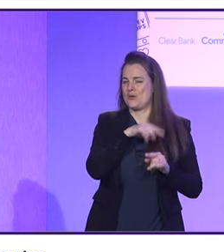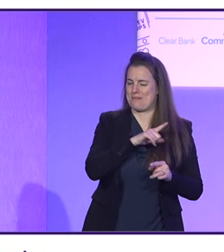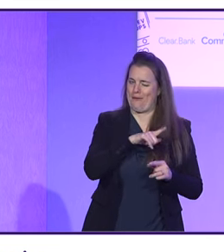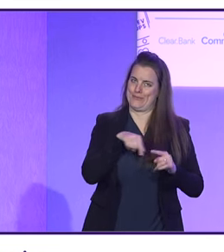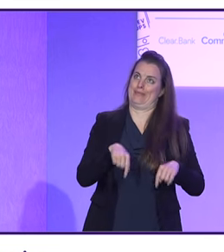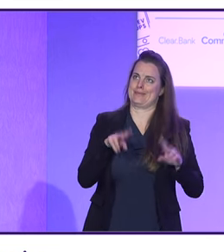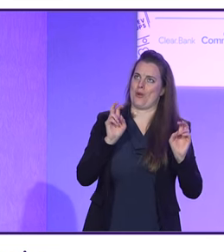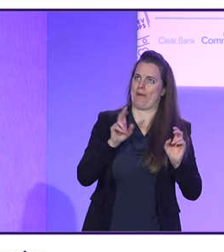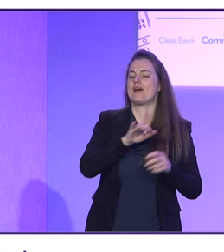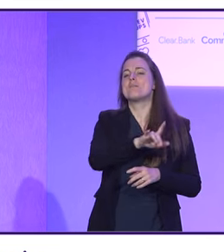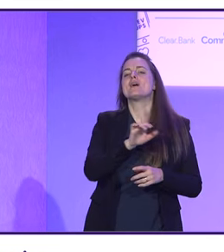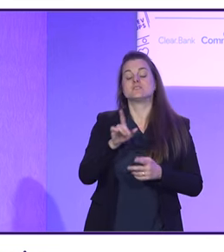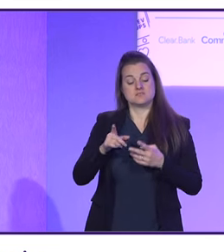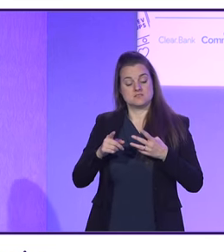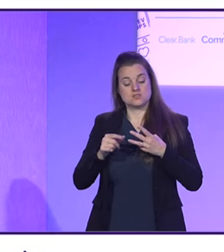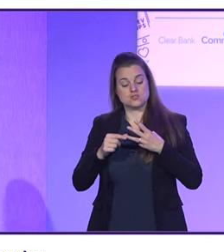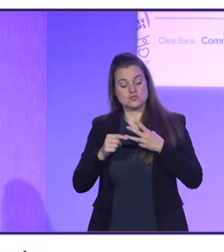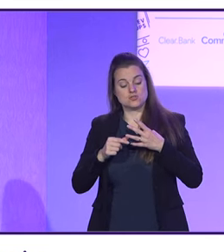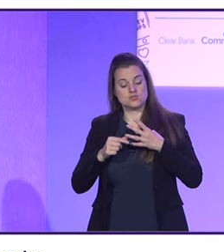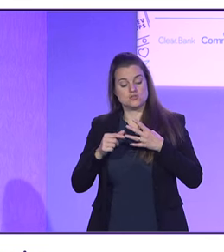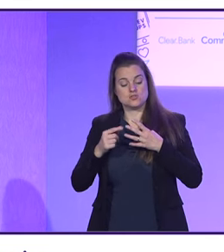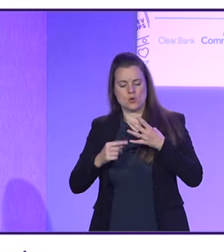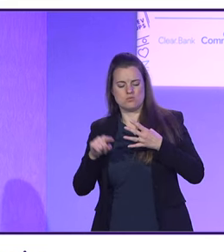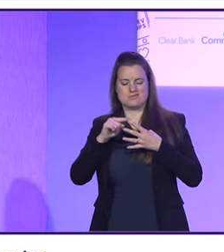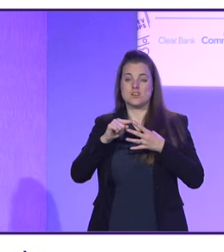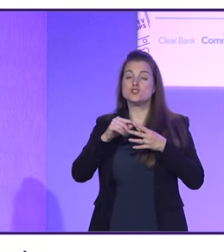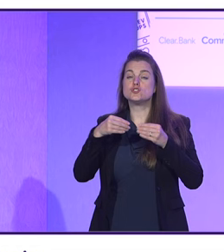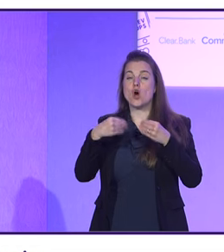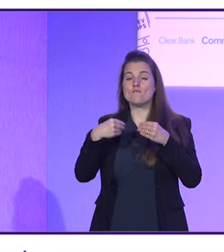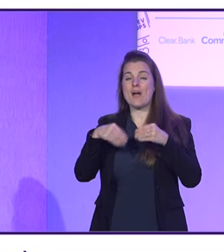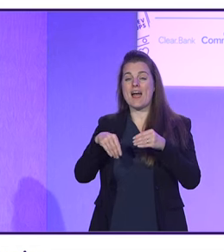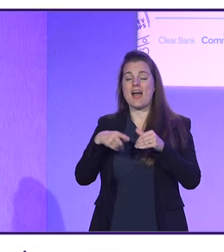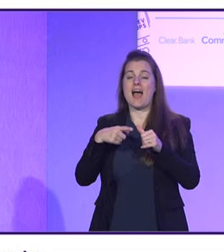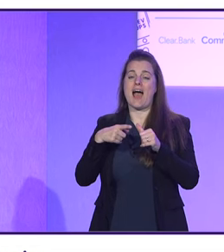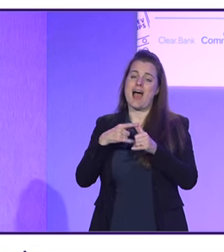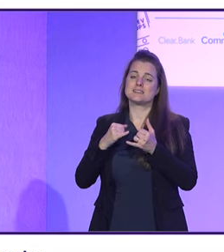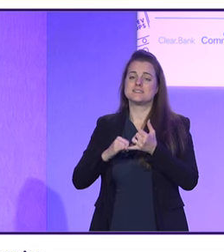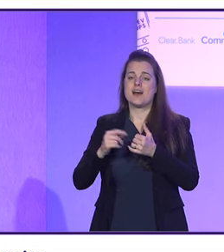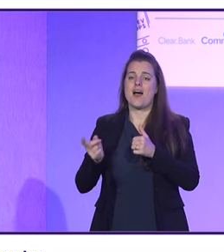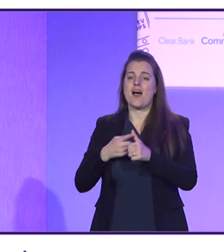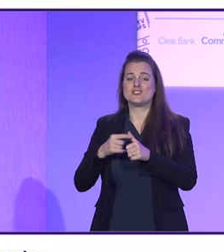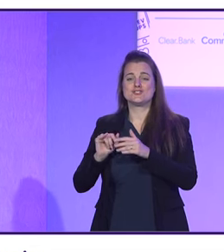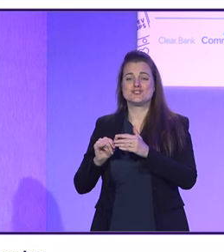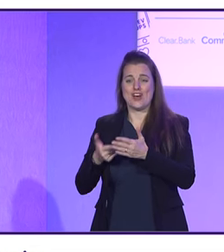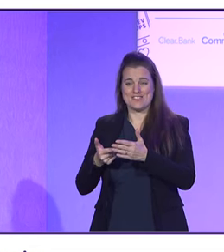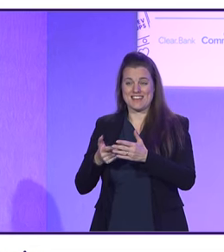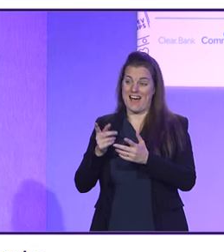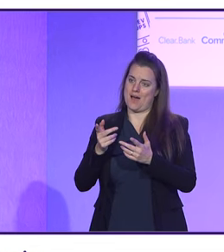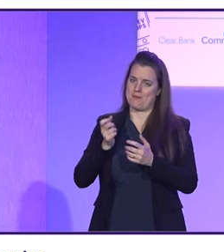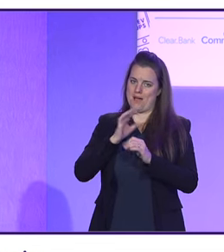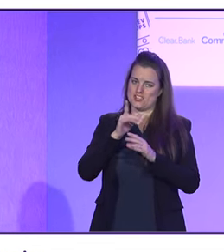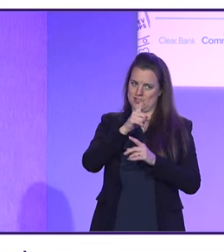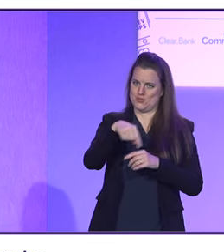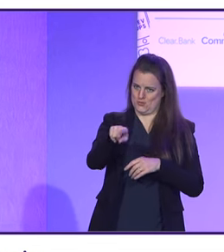software as a service, I would hazard a guess that there's not more than a handful of people in this room that don't rely on software as a service for their